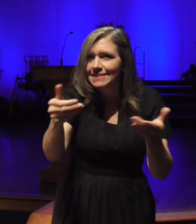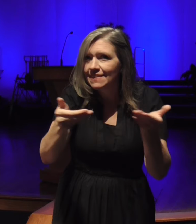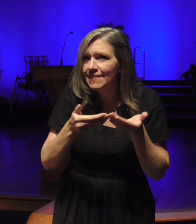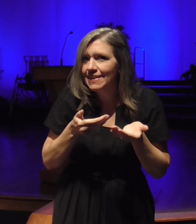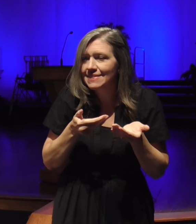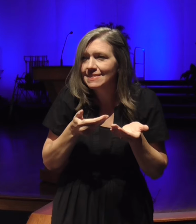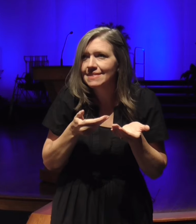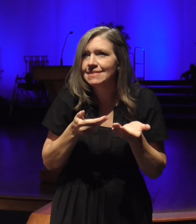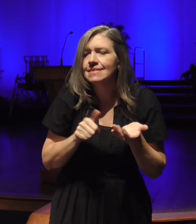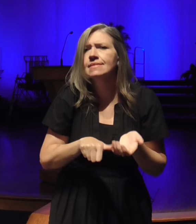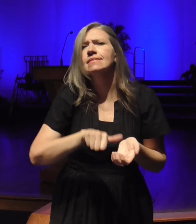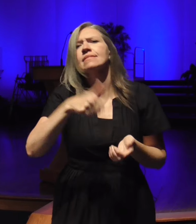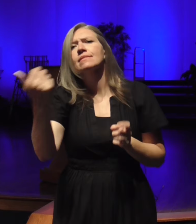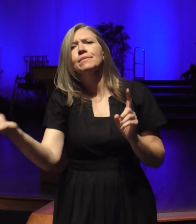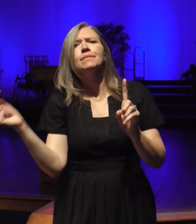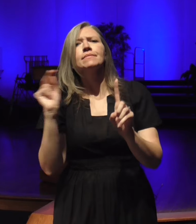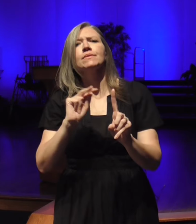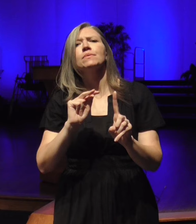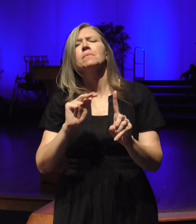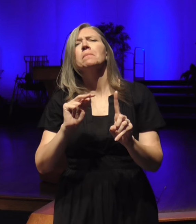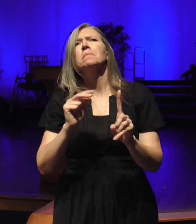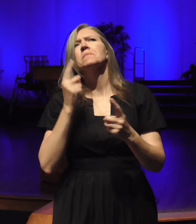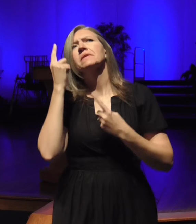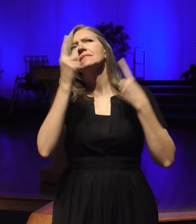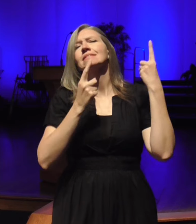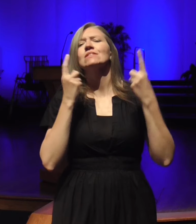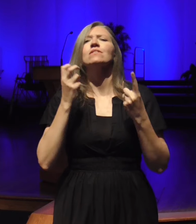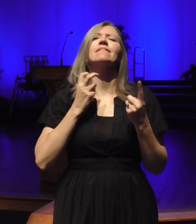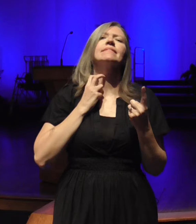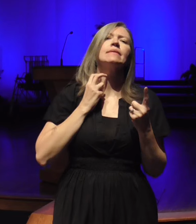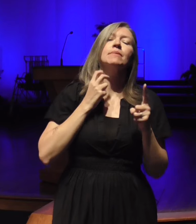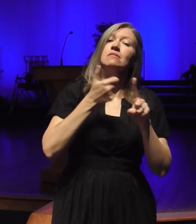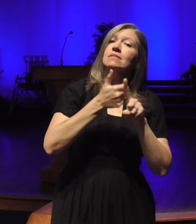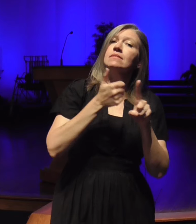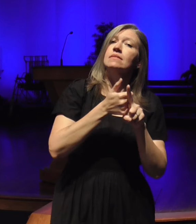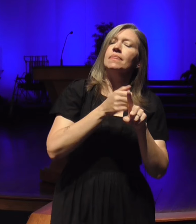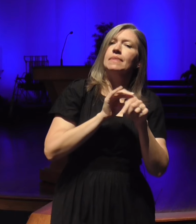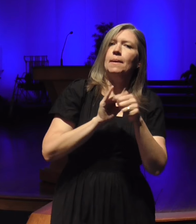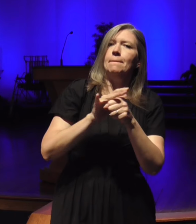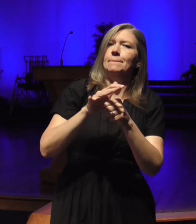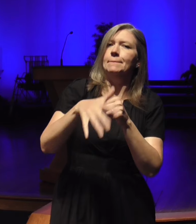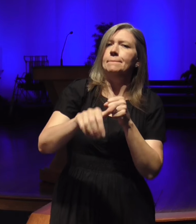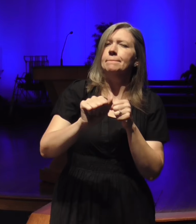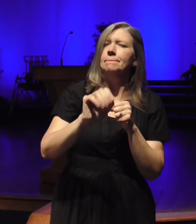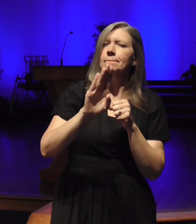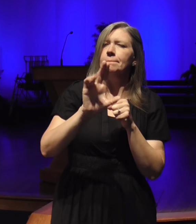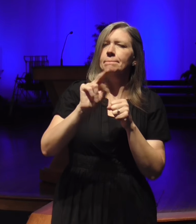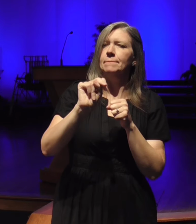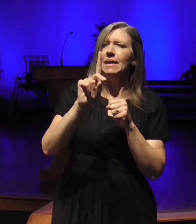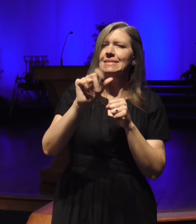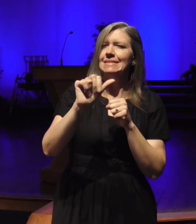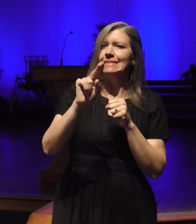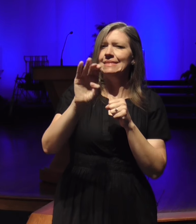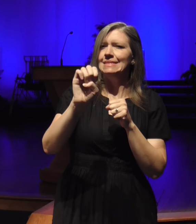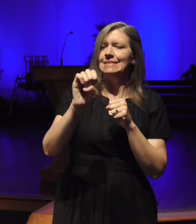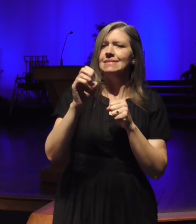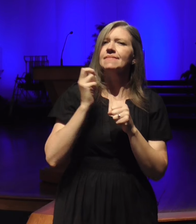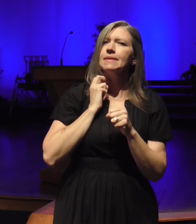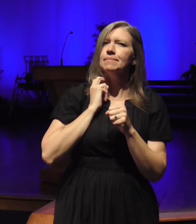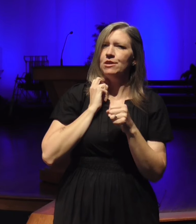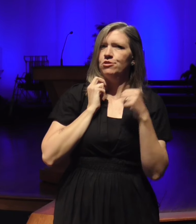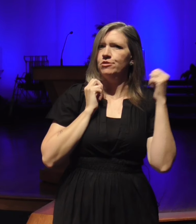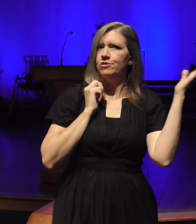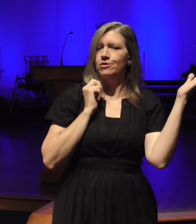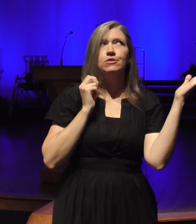fear cannot enter unless we invite it in. Taking another approach, what if the vampire was